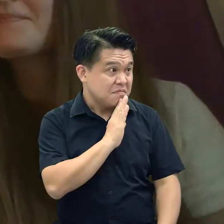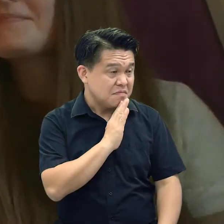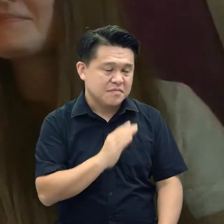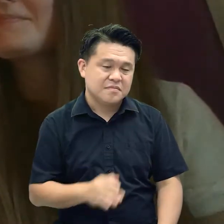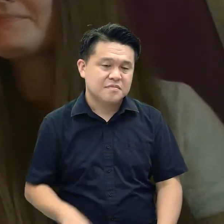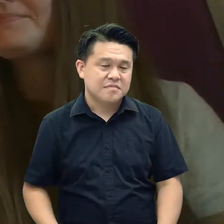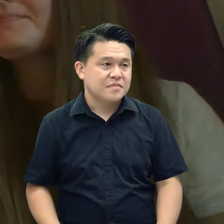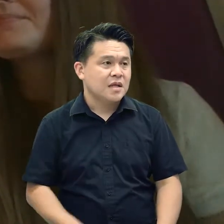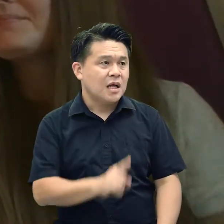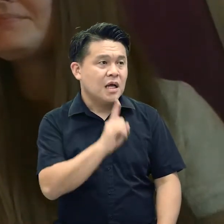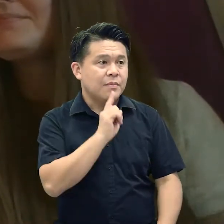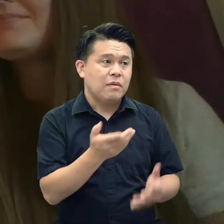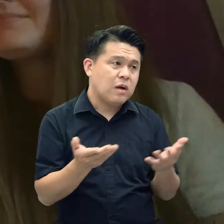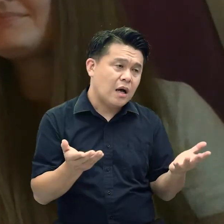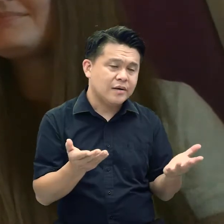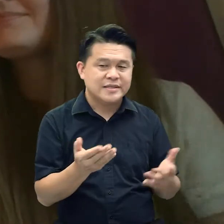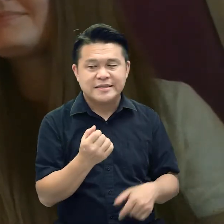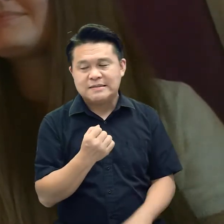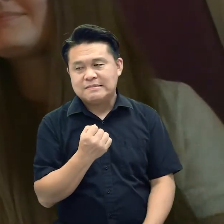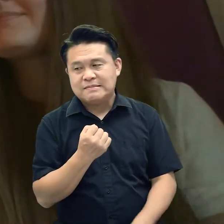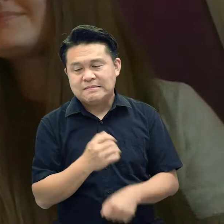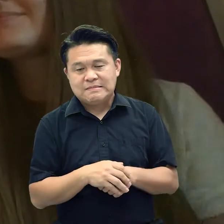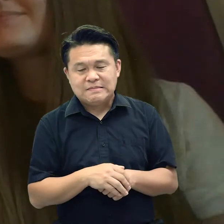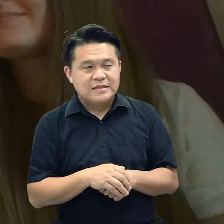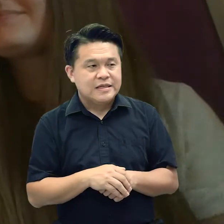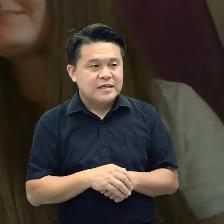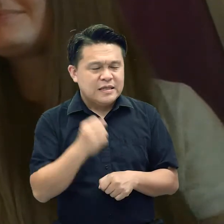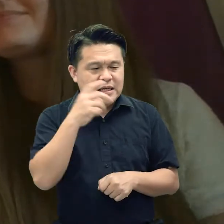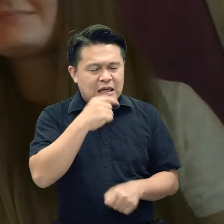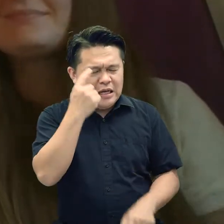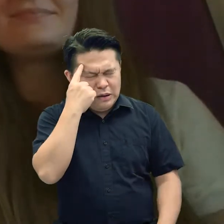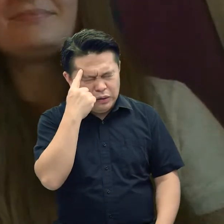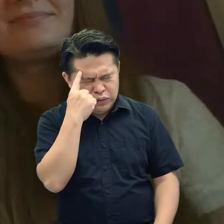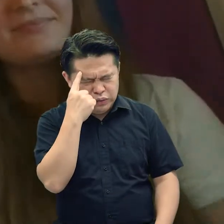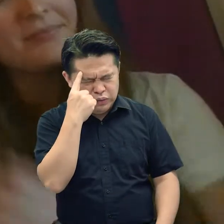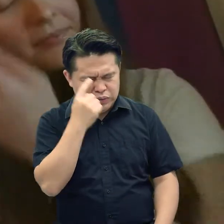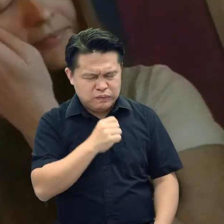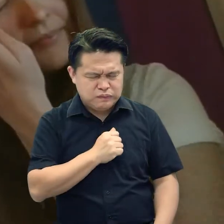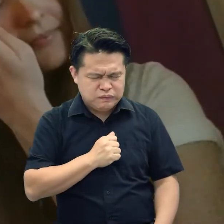I couldn't really say anything, and it was really just like completely mental struggle,